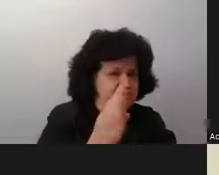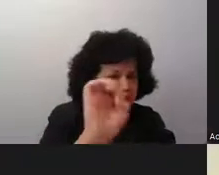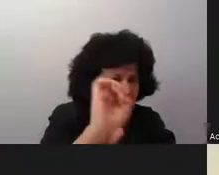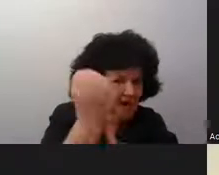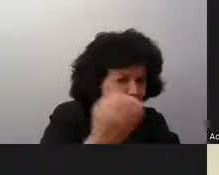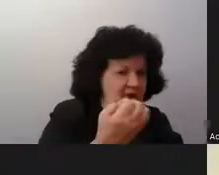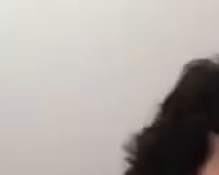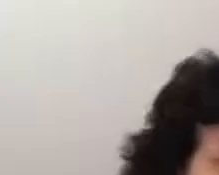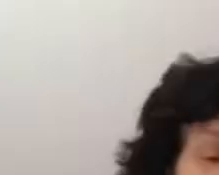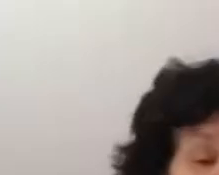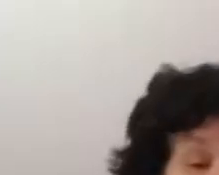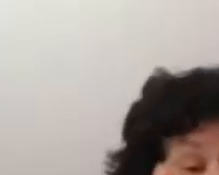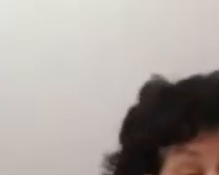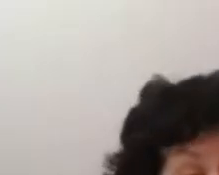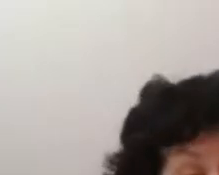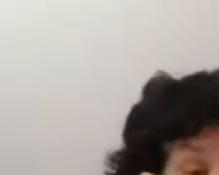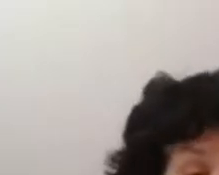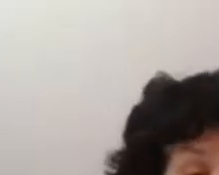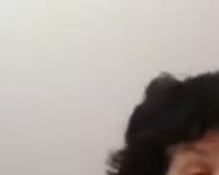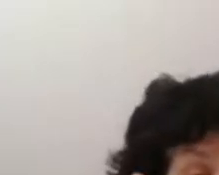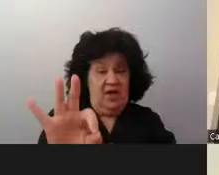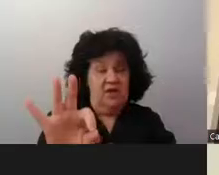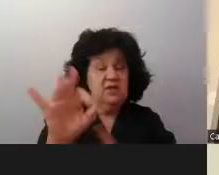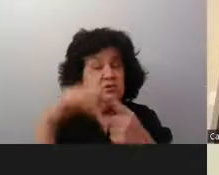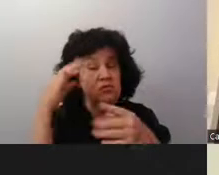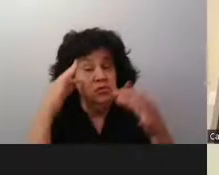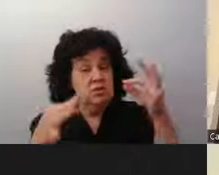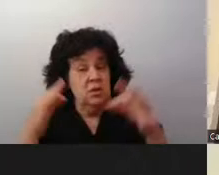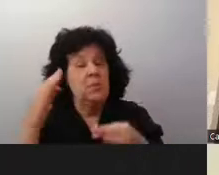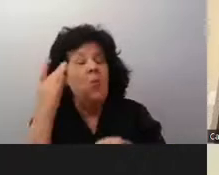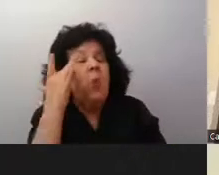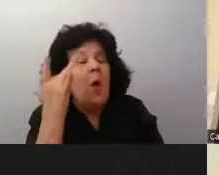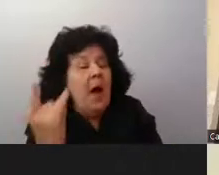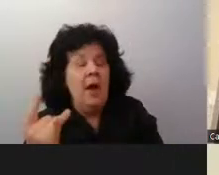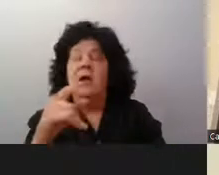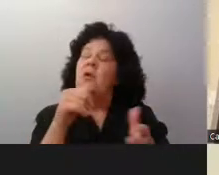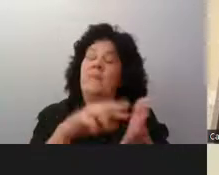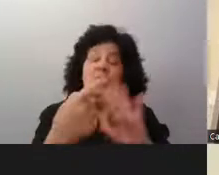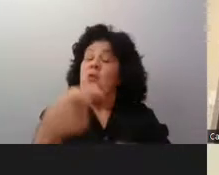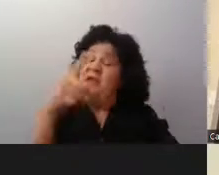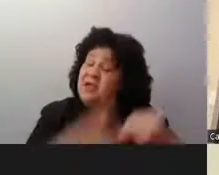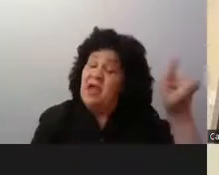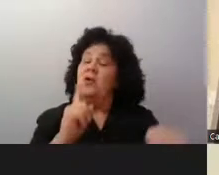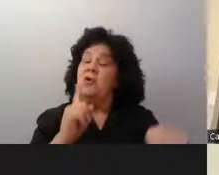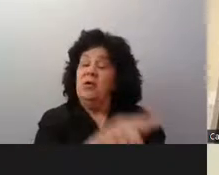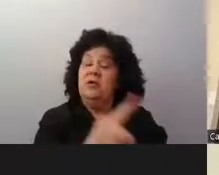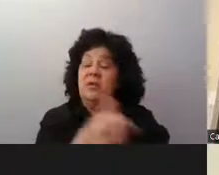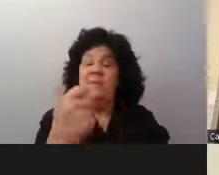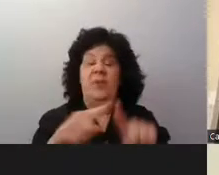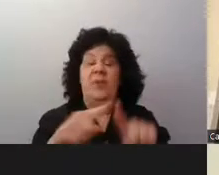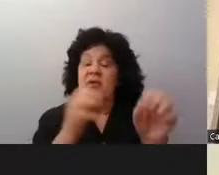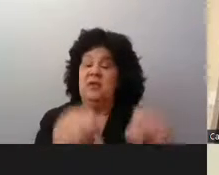determination and findings as to why you didn't. So you're not saying you can't order something else, but we could change